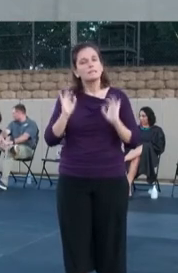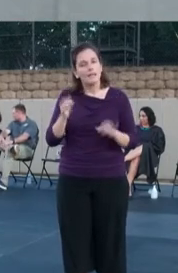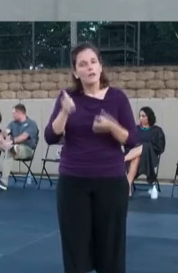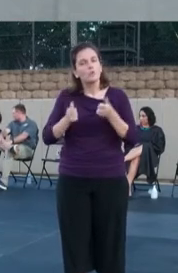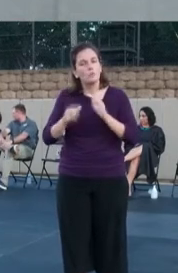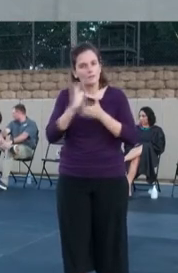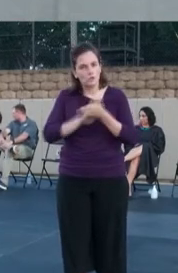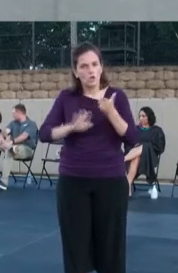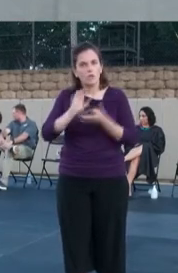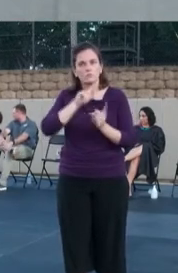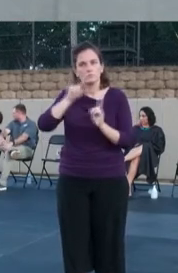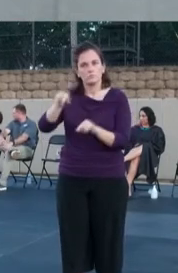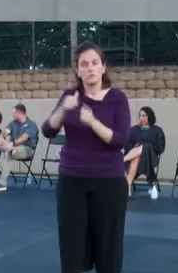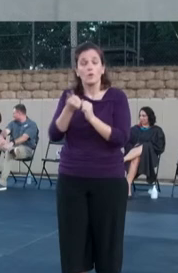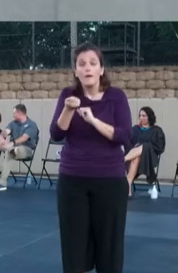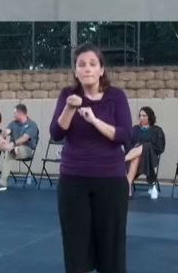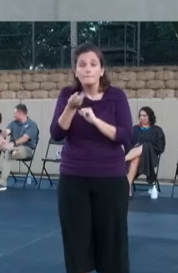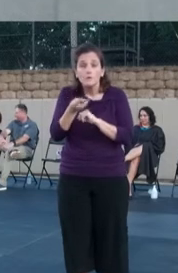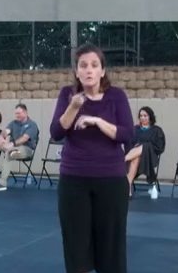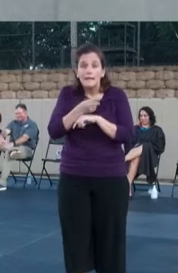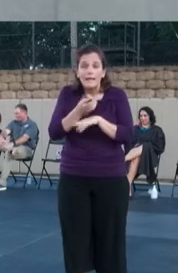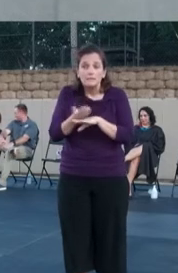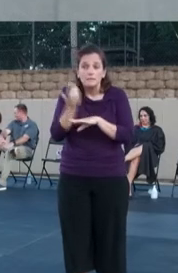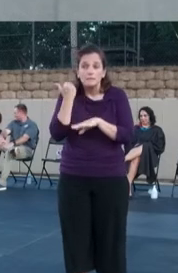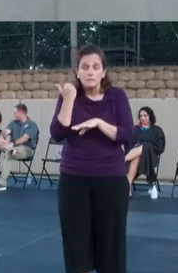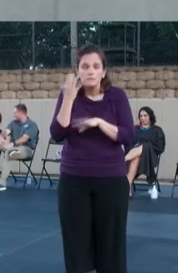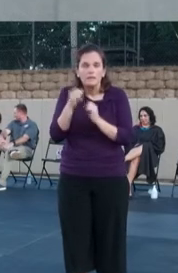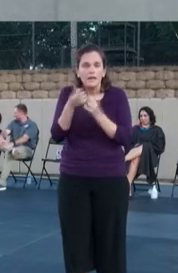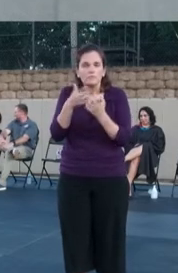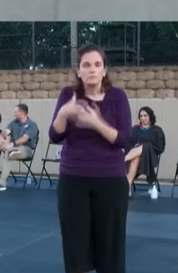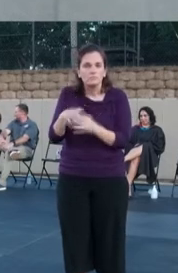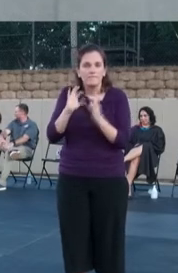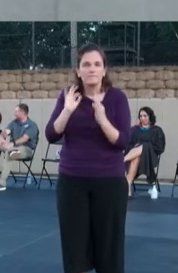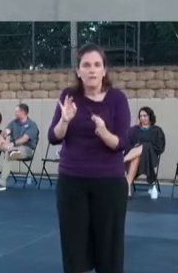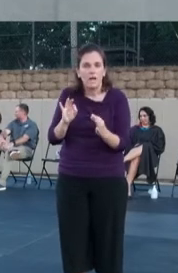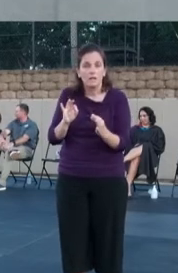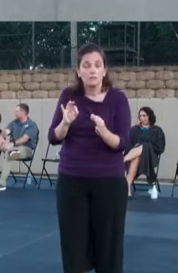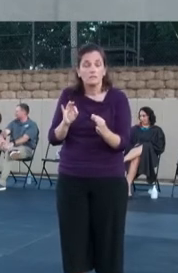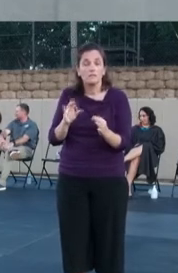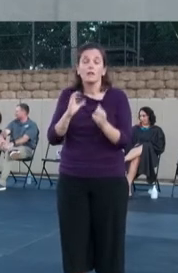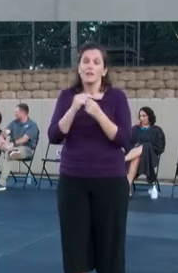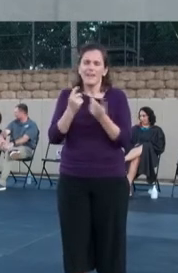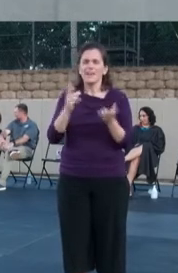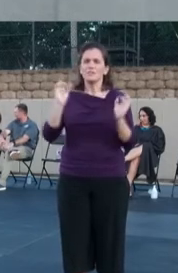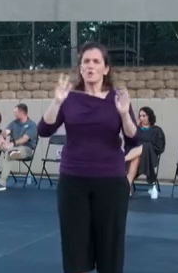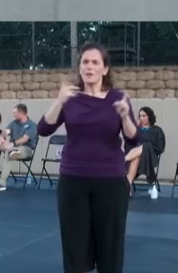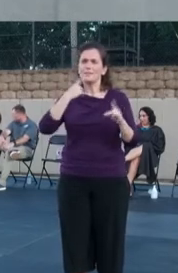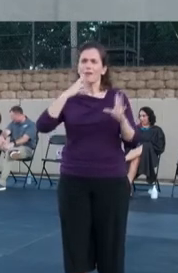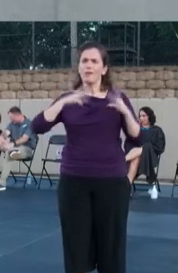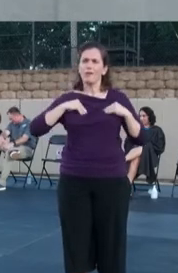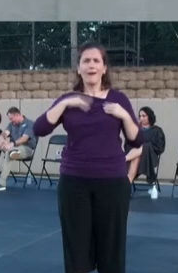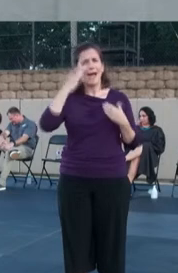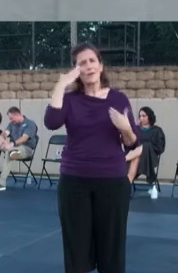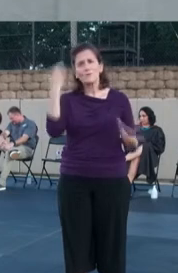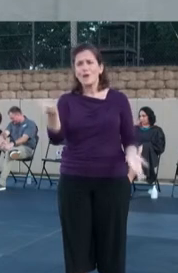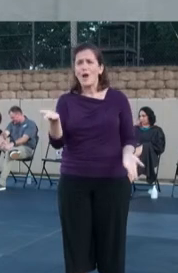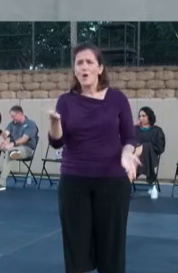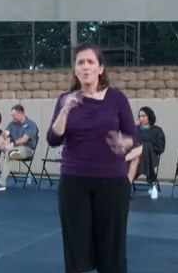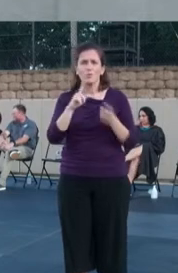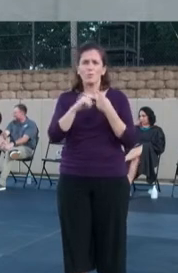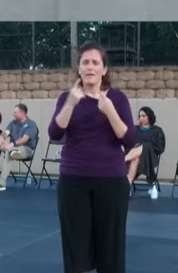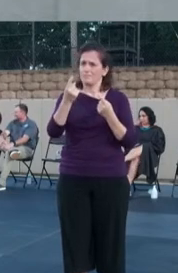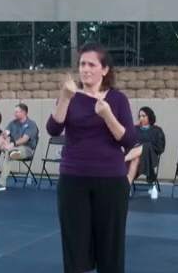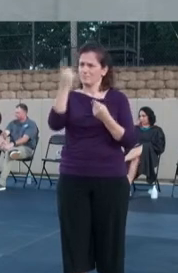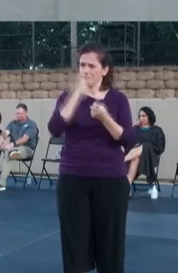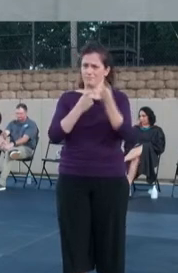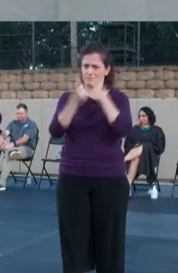going to attend just a few days ago, and it all worked out fine. It is okay to say I don't know when people ask you tough questions you don't